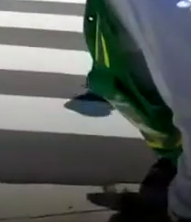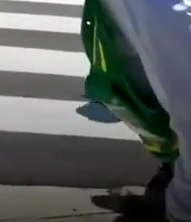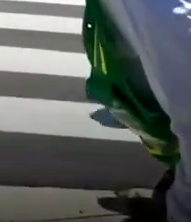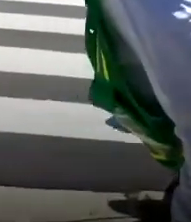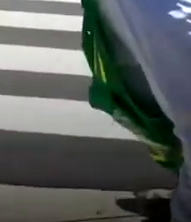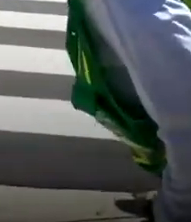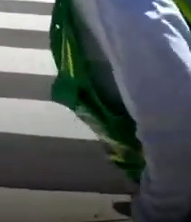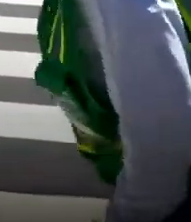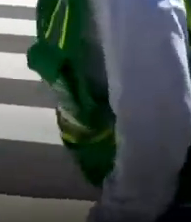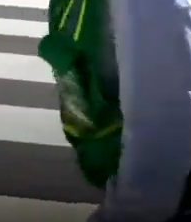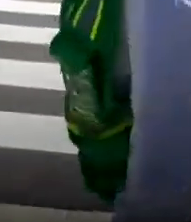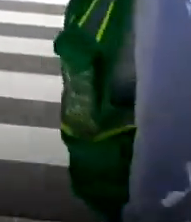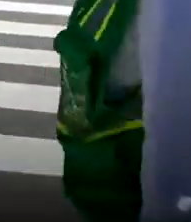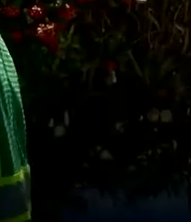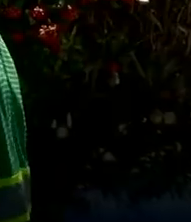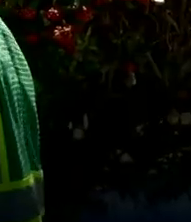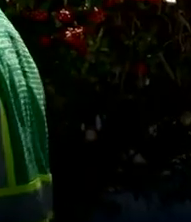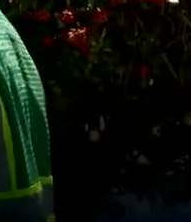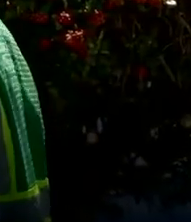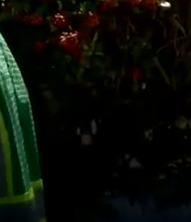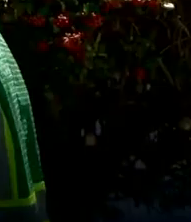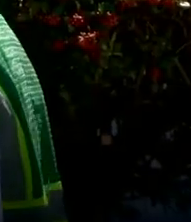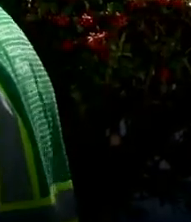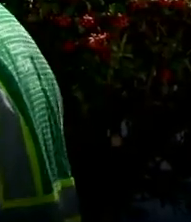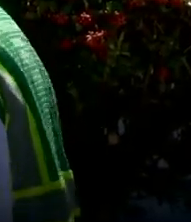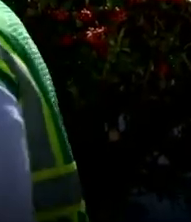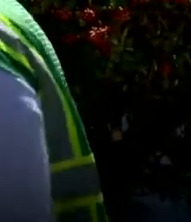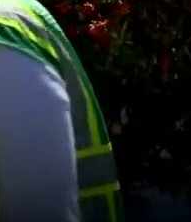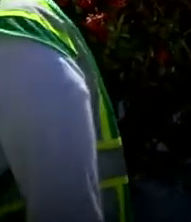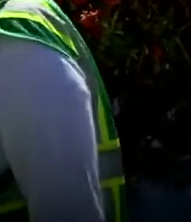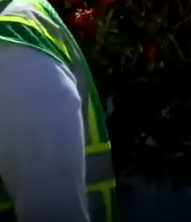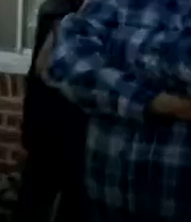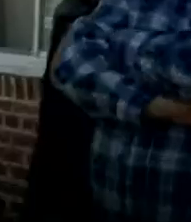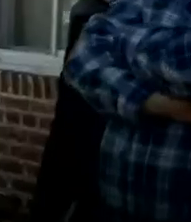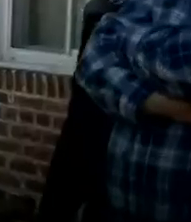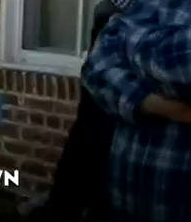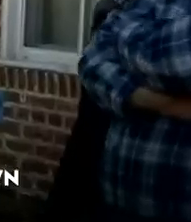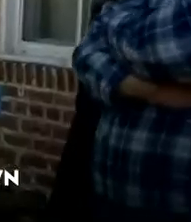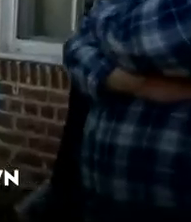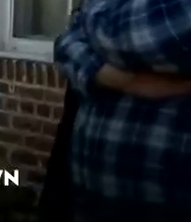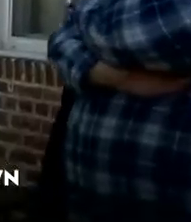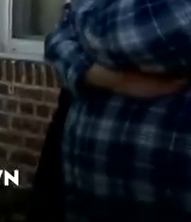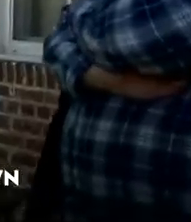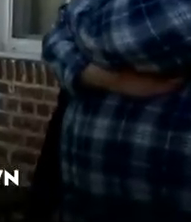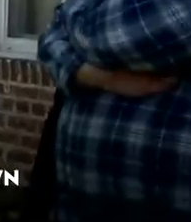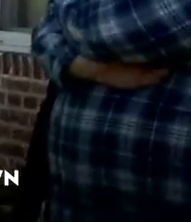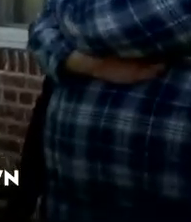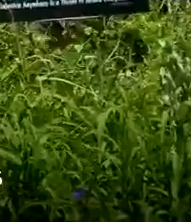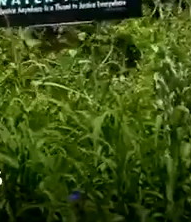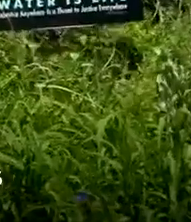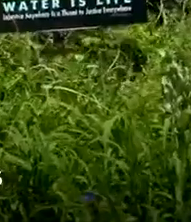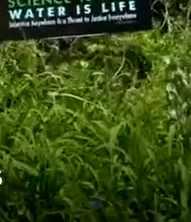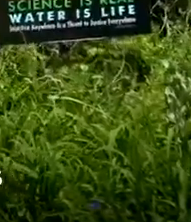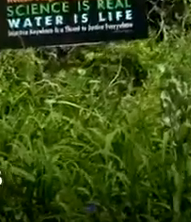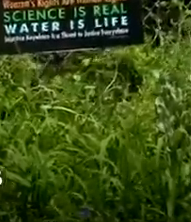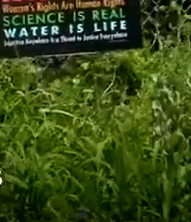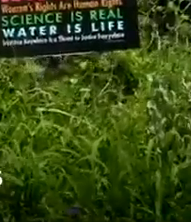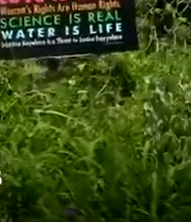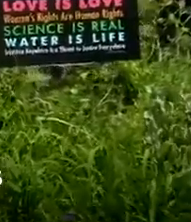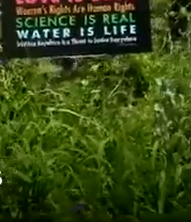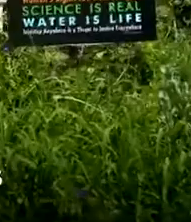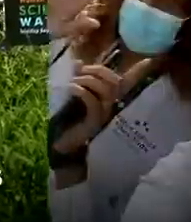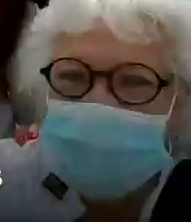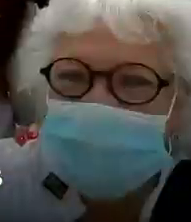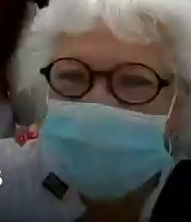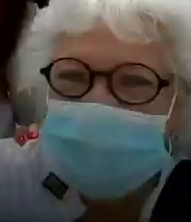We cannot get back to life until we are vaccinated. We've driven our numbers way down. I mean, we are crushing